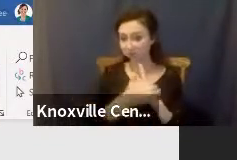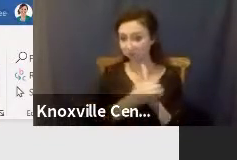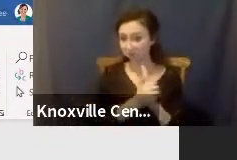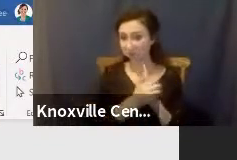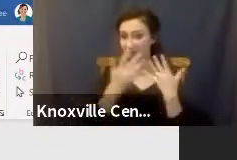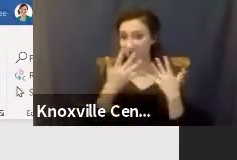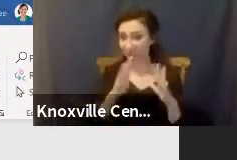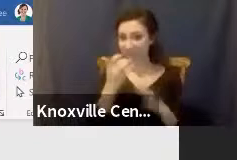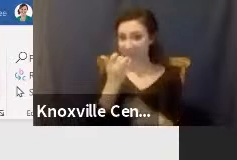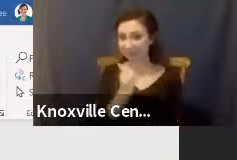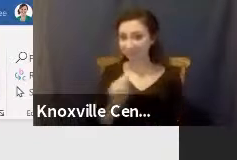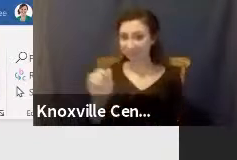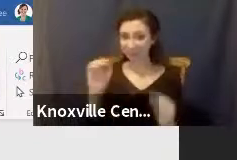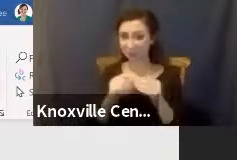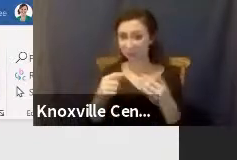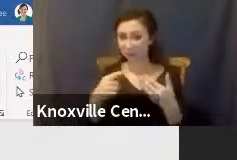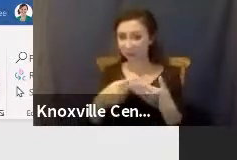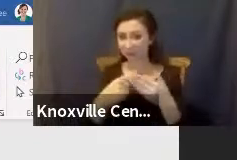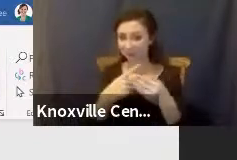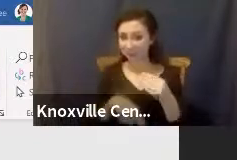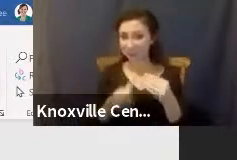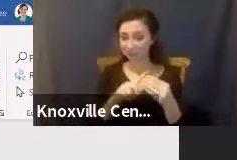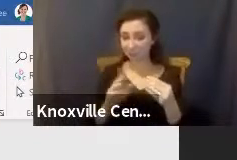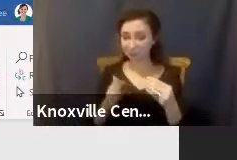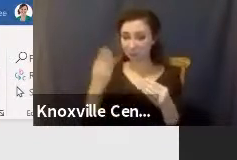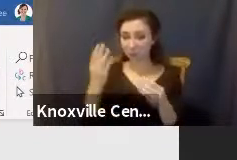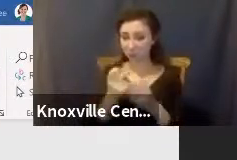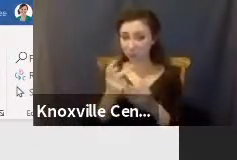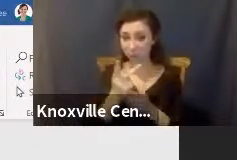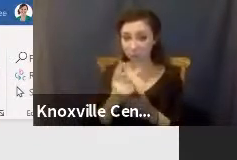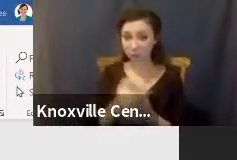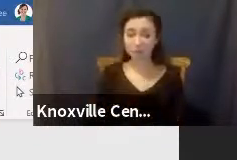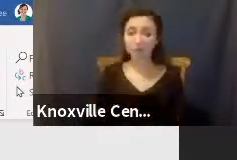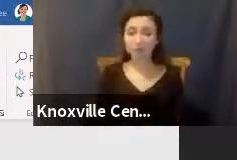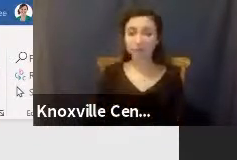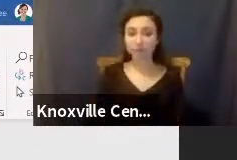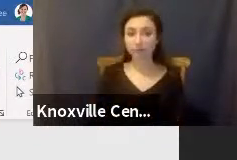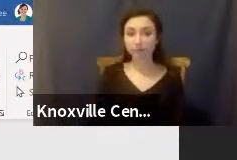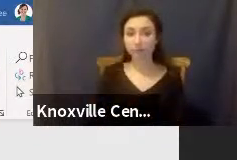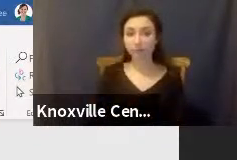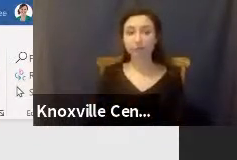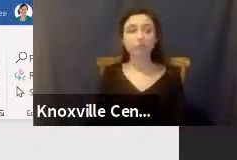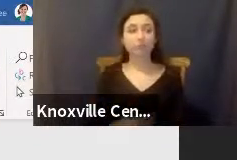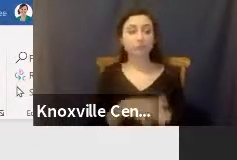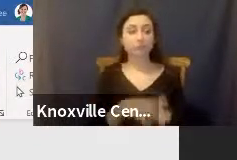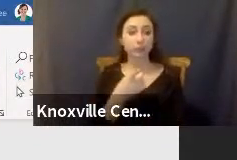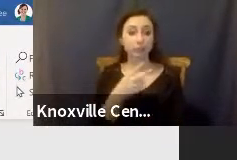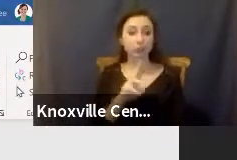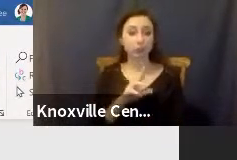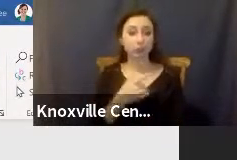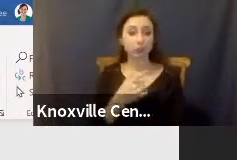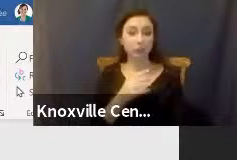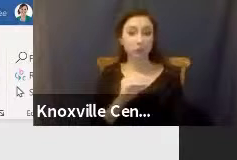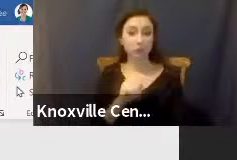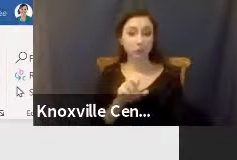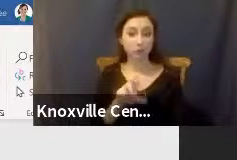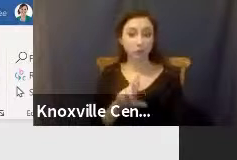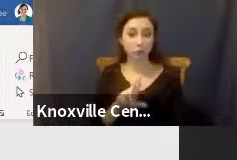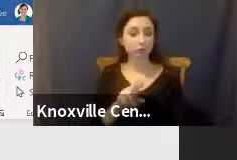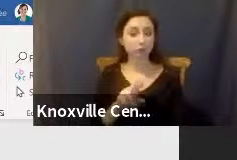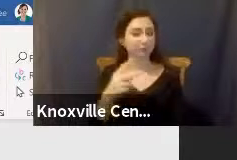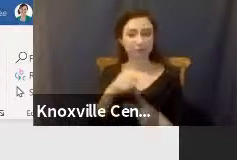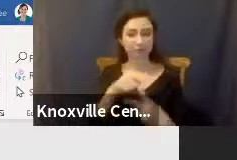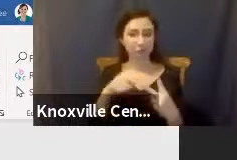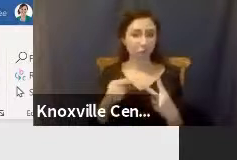Any further discussion on the motion to approve? Dr. Gocher, I have two, this is Shamiyeh, just two very quick